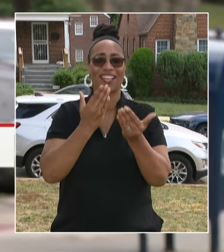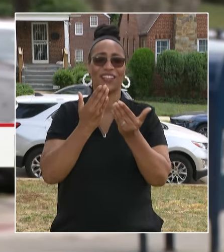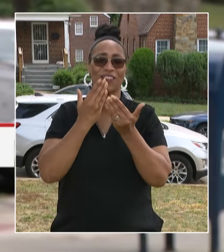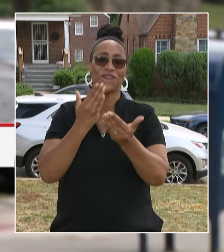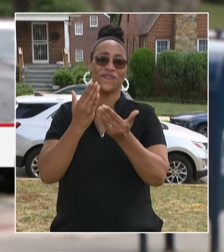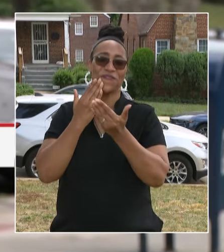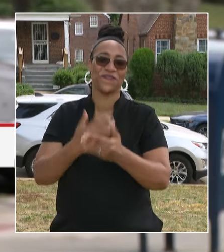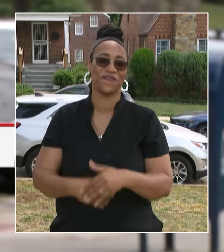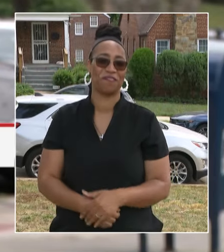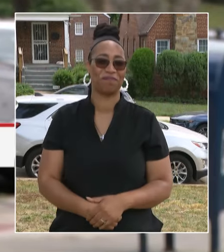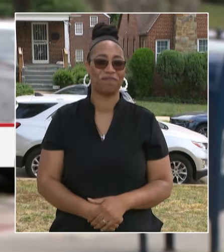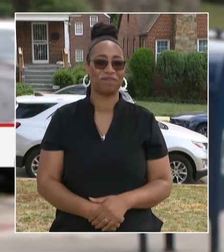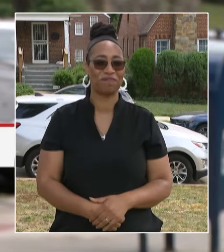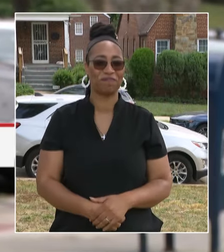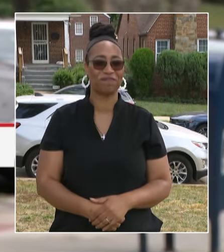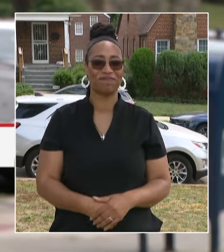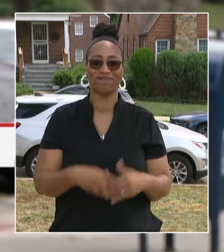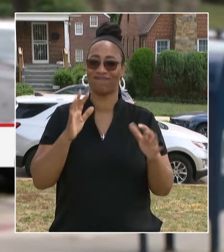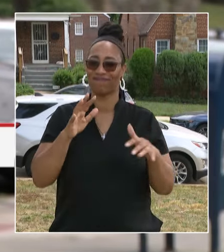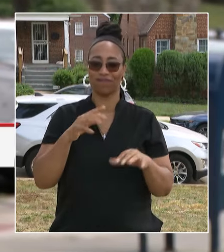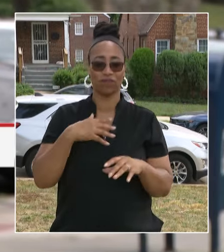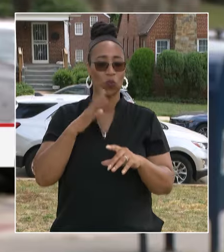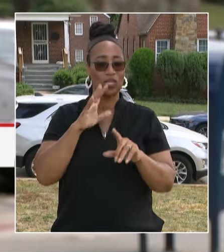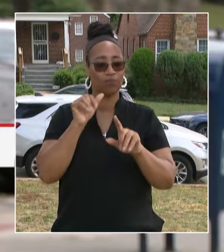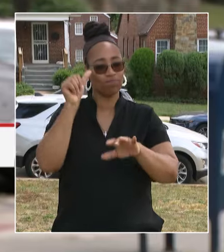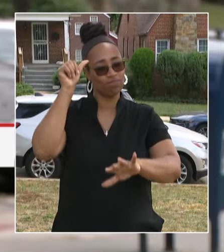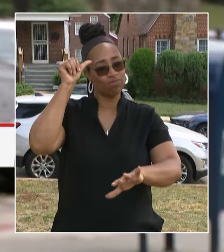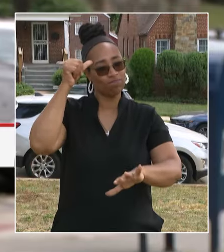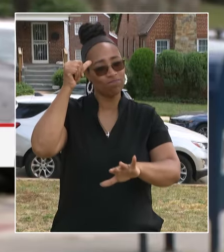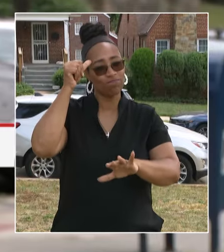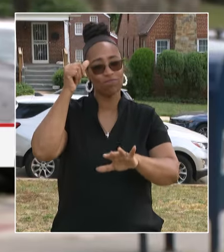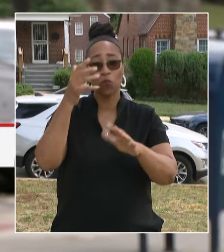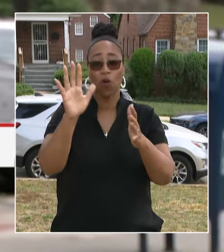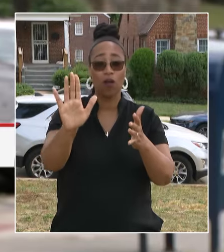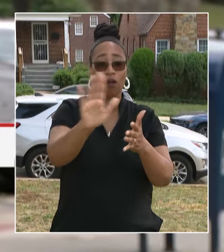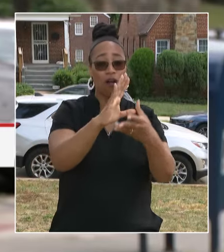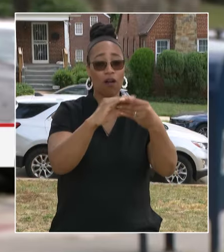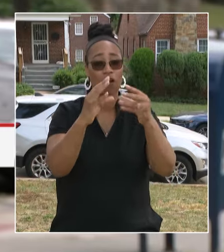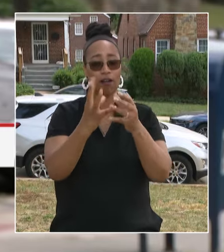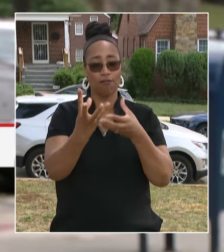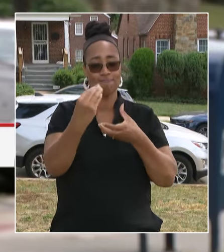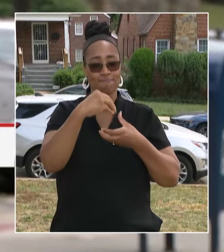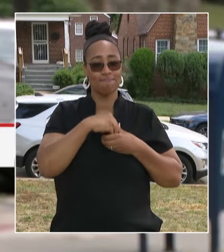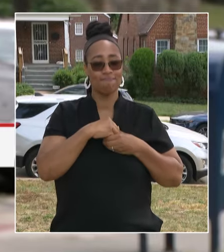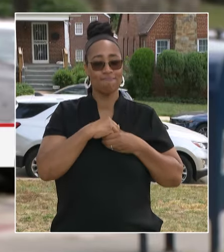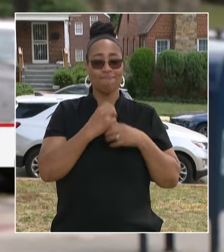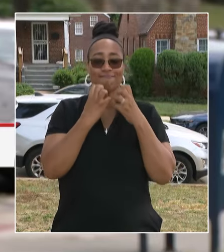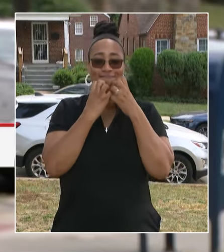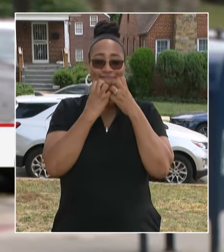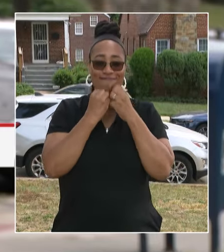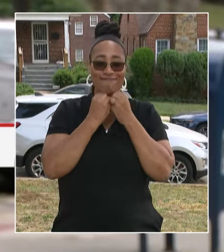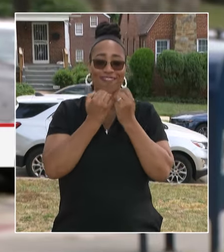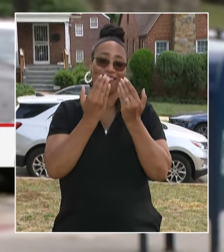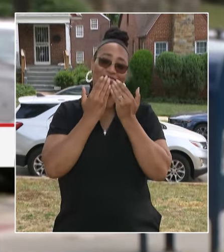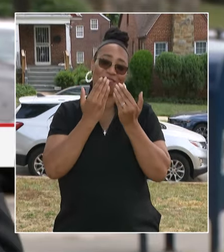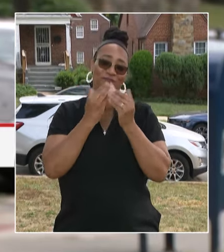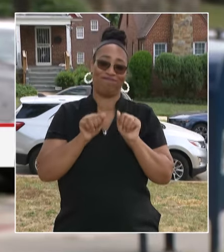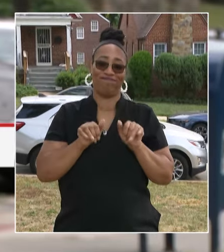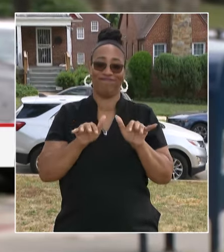definitely going to remember many of the stories and things that I've heard here today, which I will cherish. So thank you.